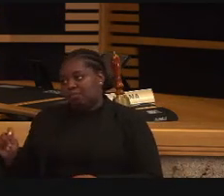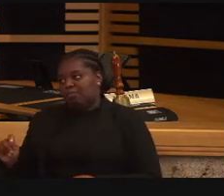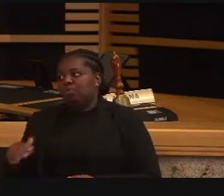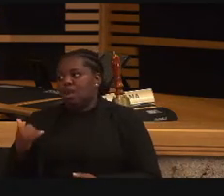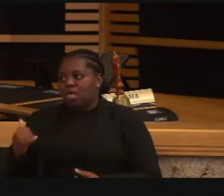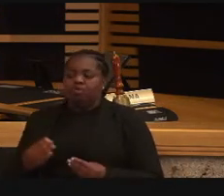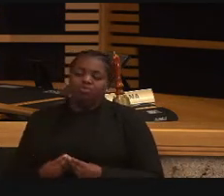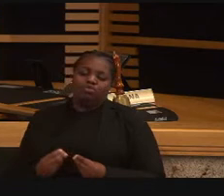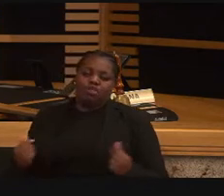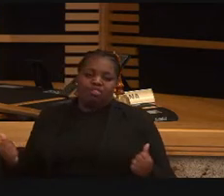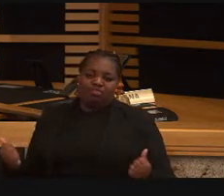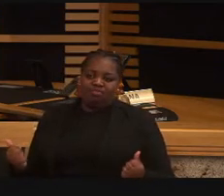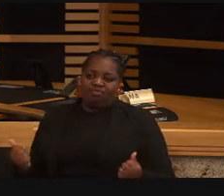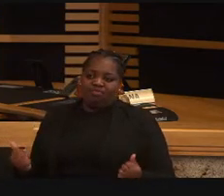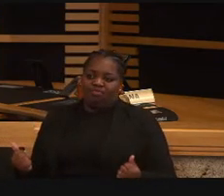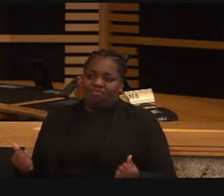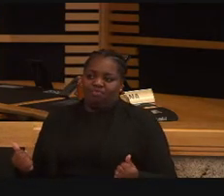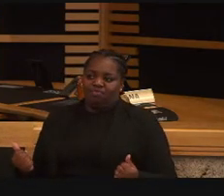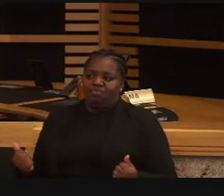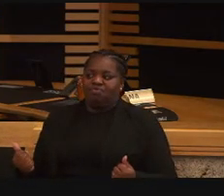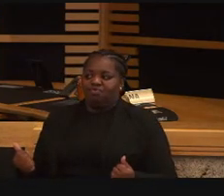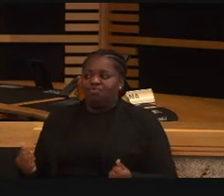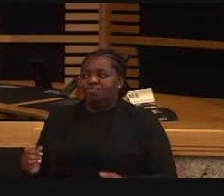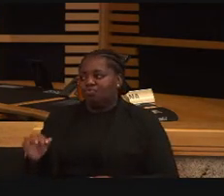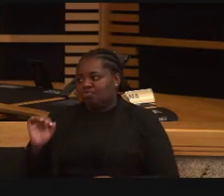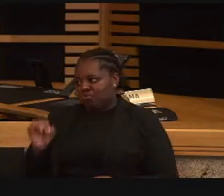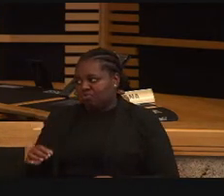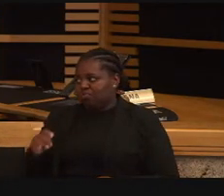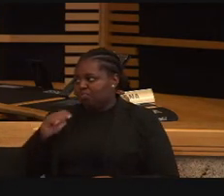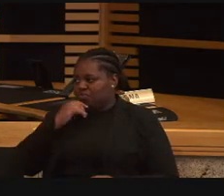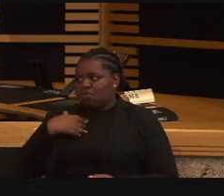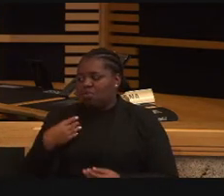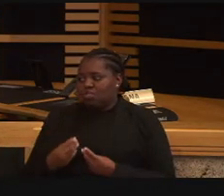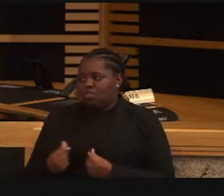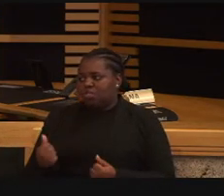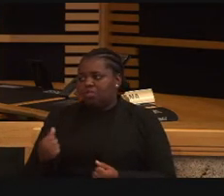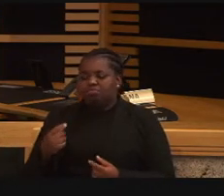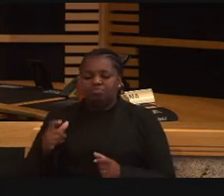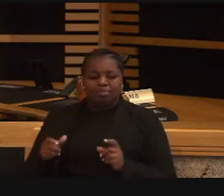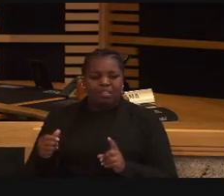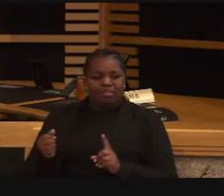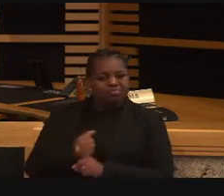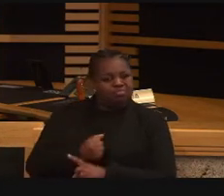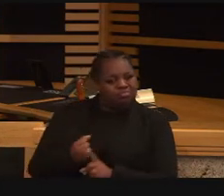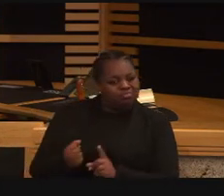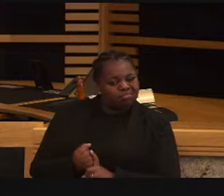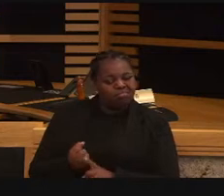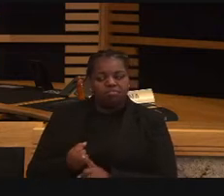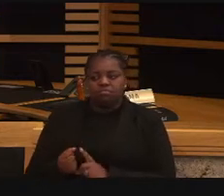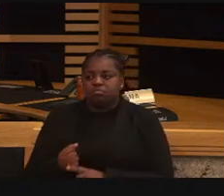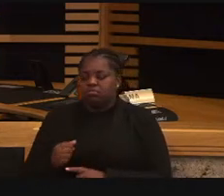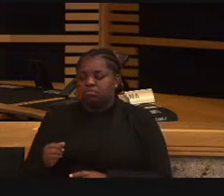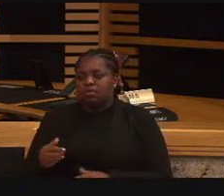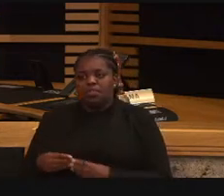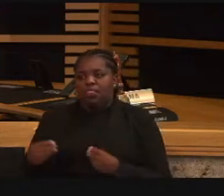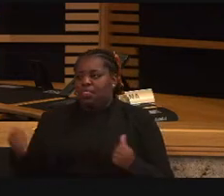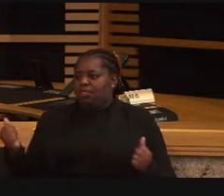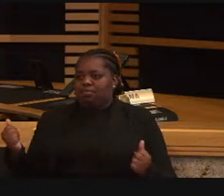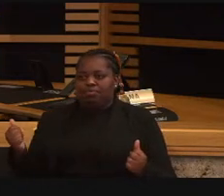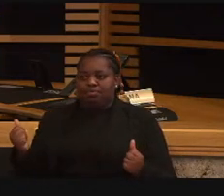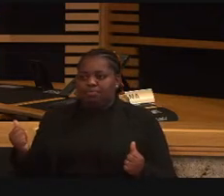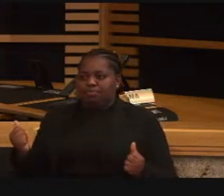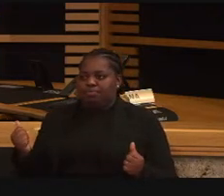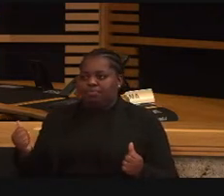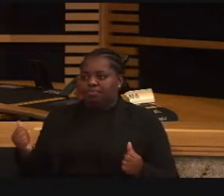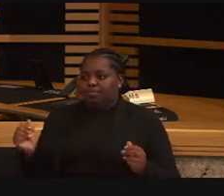been resolved. Yeah, iphelile la nto kuphatheka kakubi kwe-traffic officers pa. All those